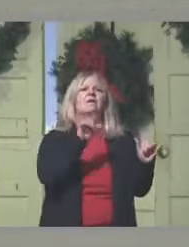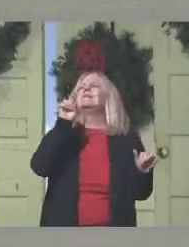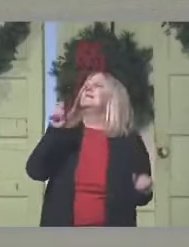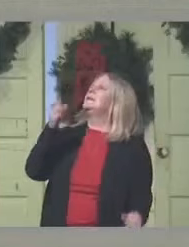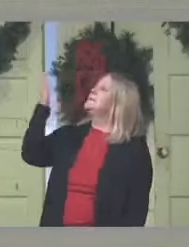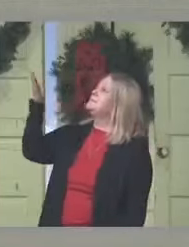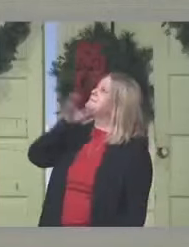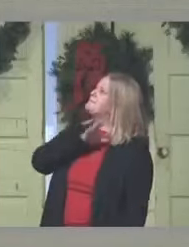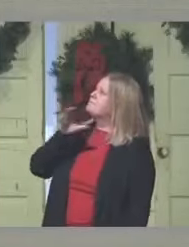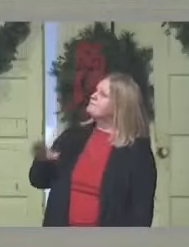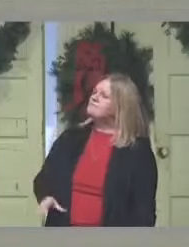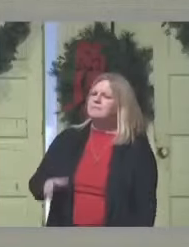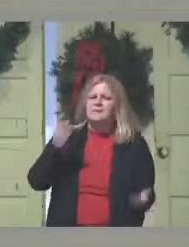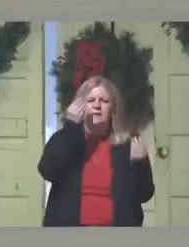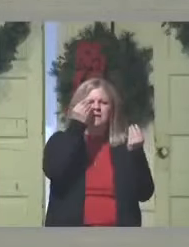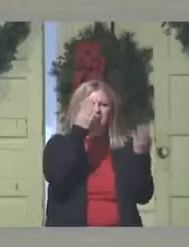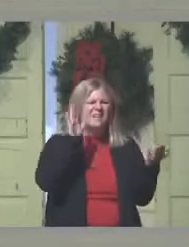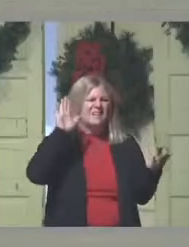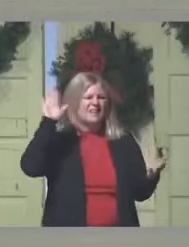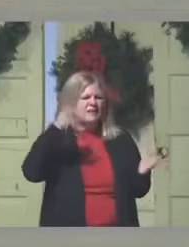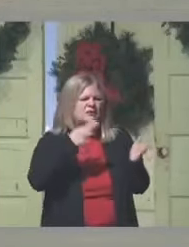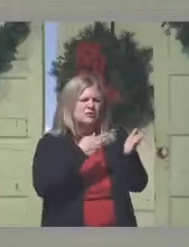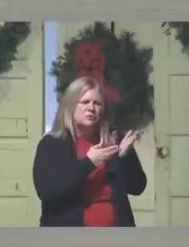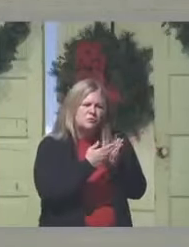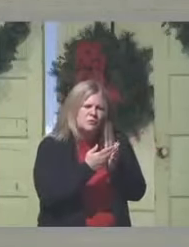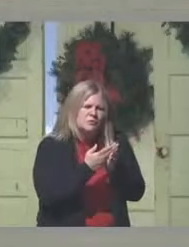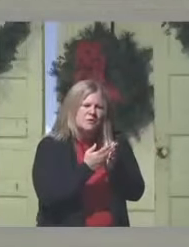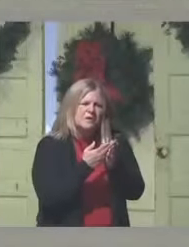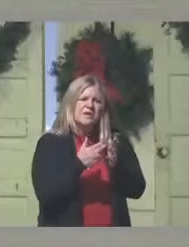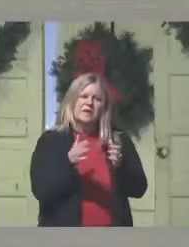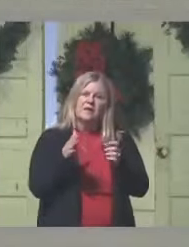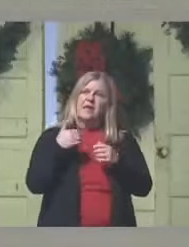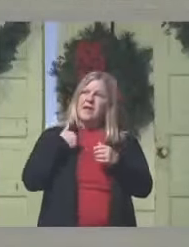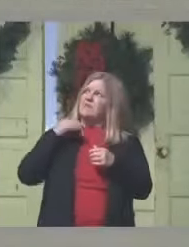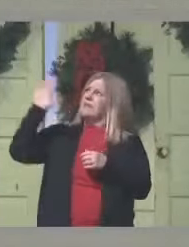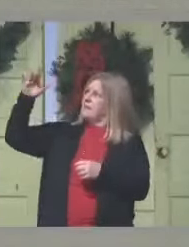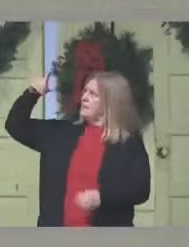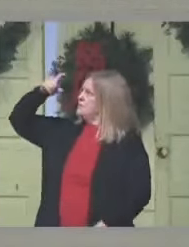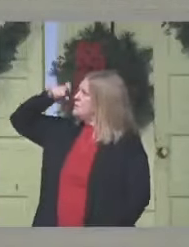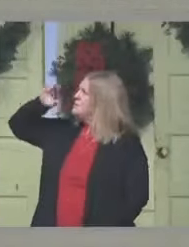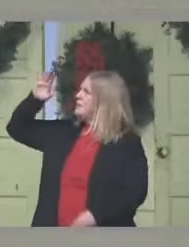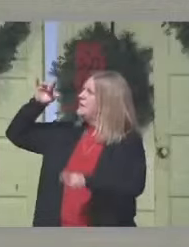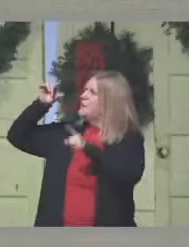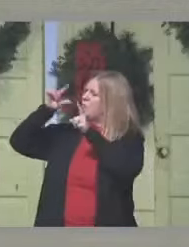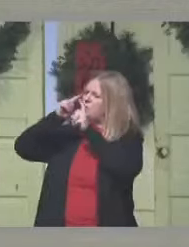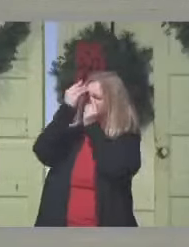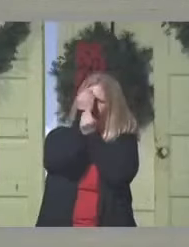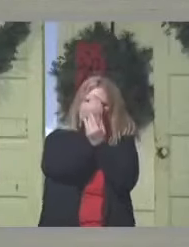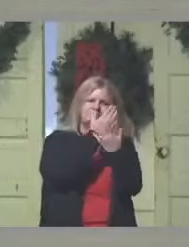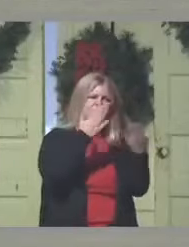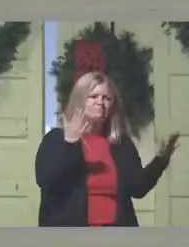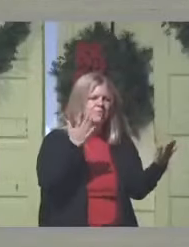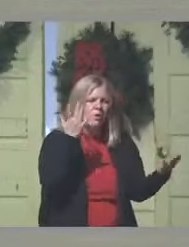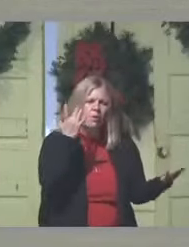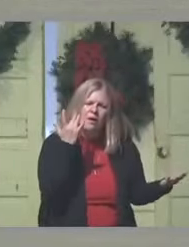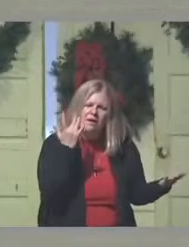of God's truth for their lives in Christ, filled with God's wisdom and words for them. And why? So